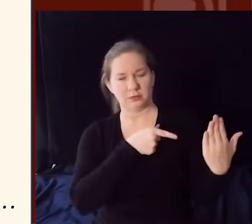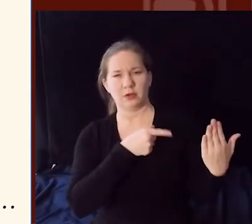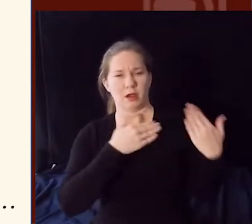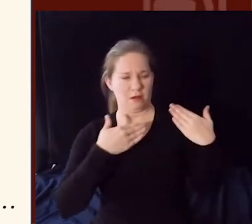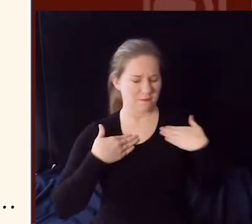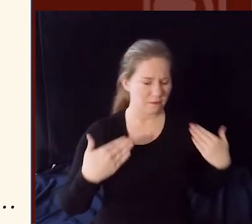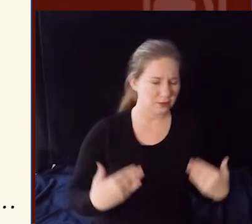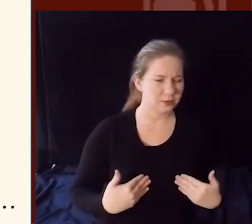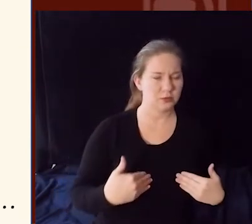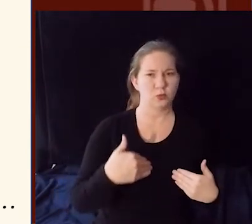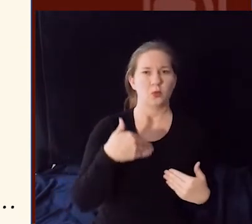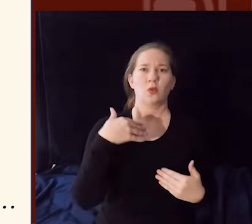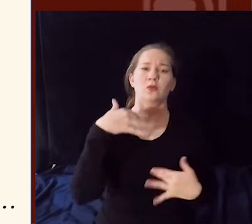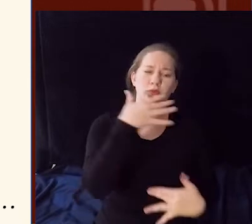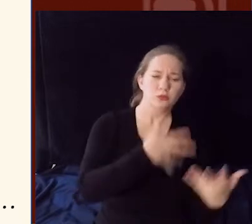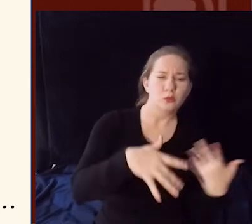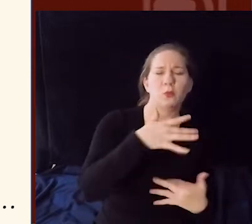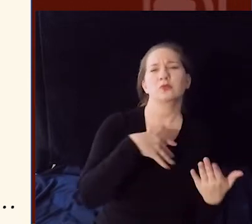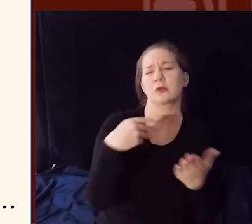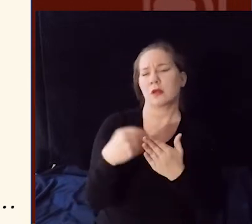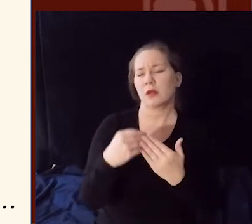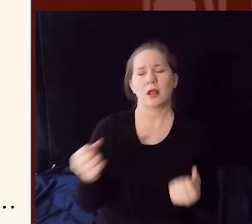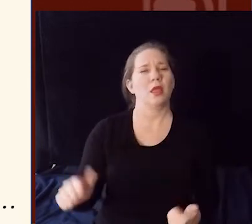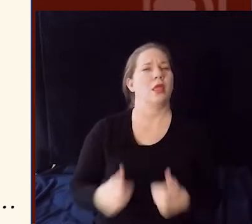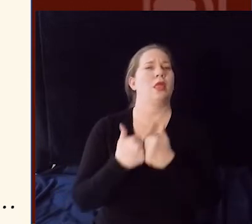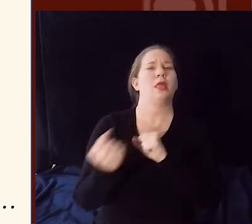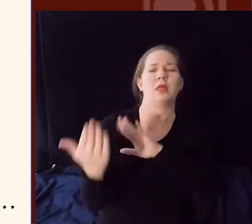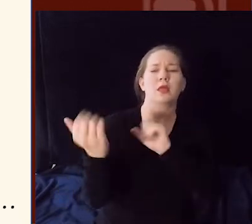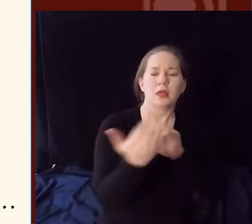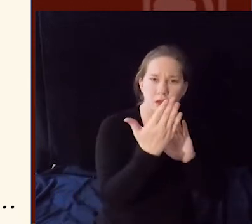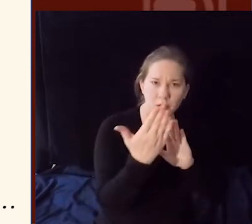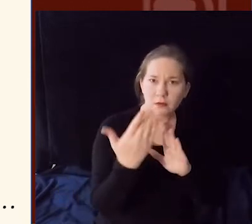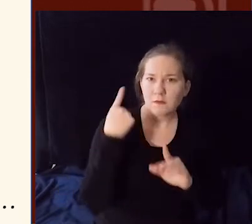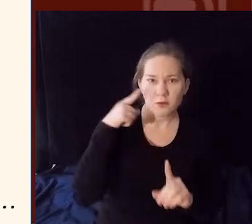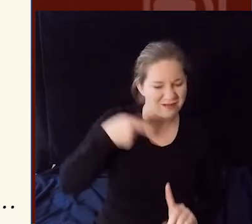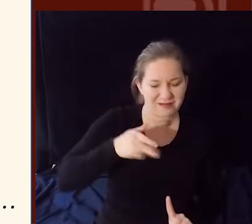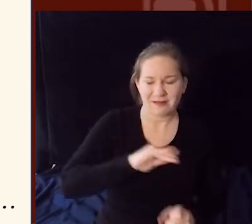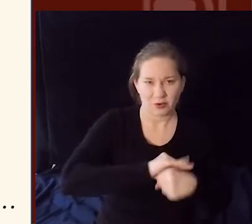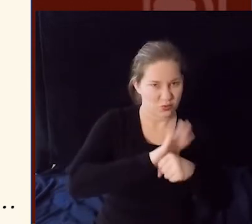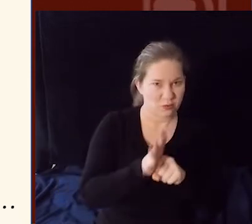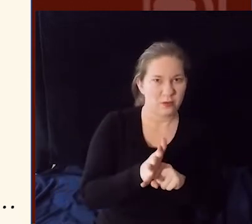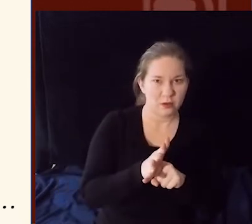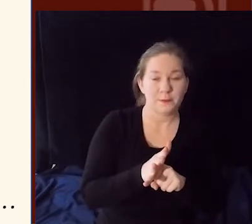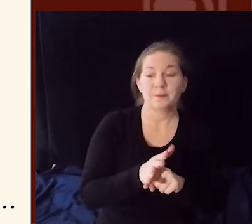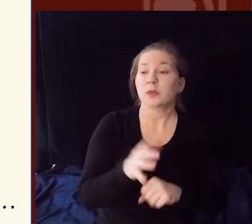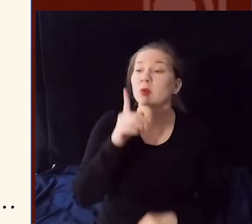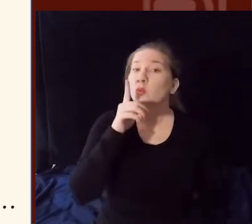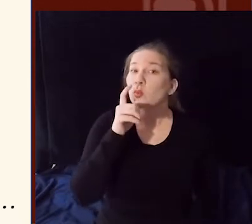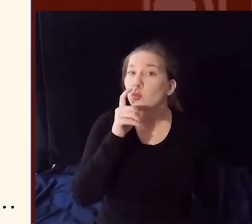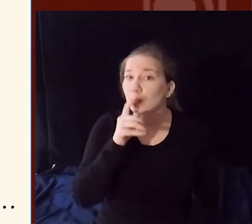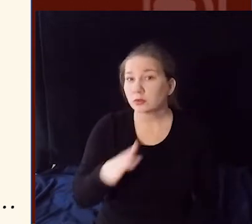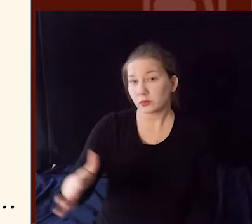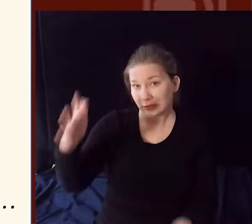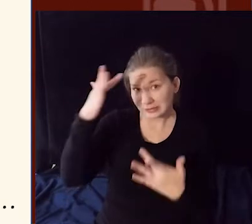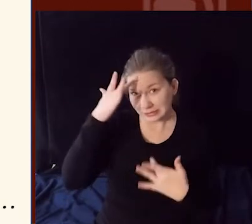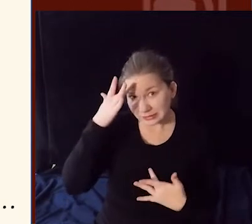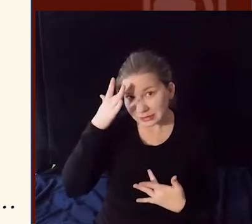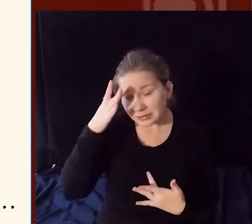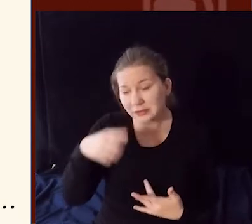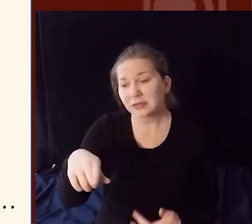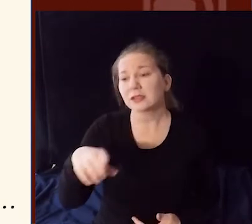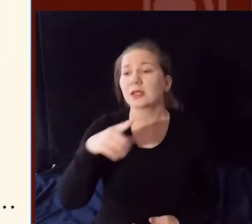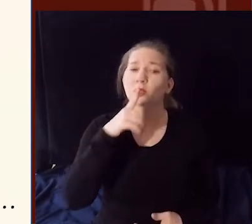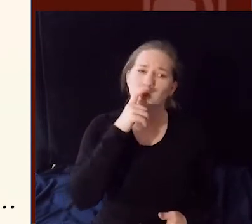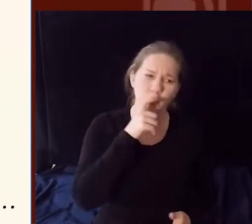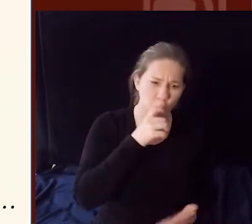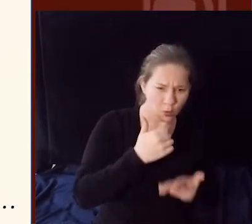and financial challenges of the coronavirus pandemic, for those who are sick, those who are helping and healing, and